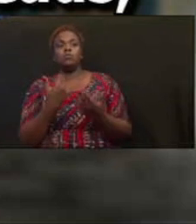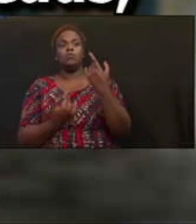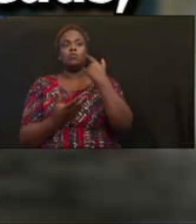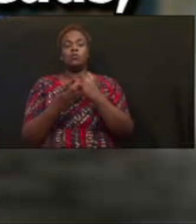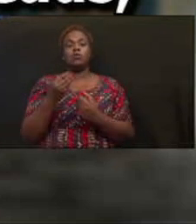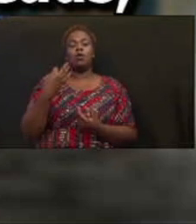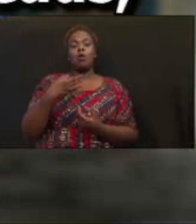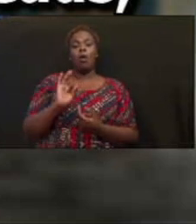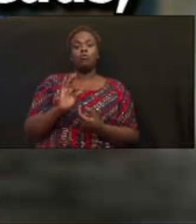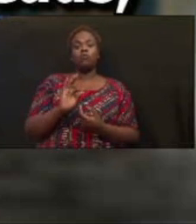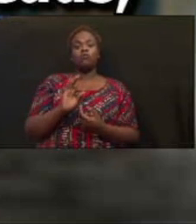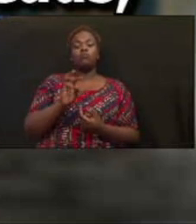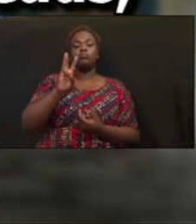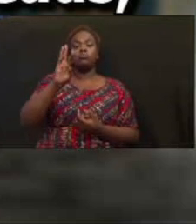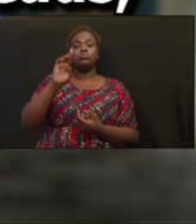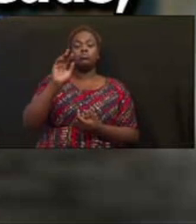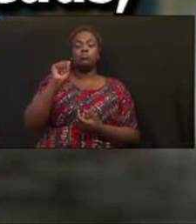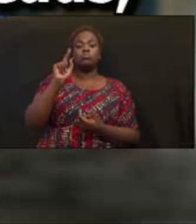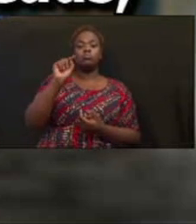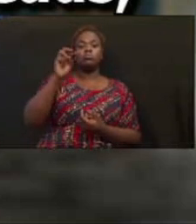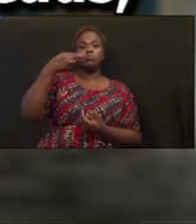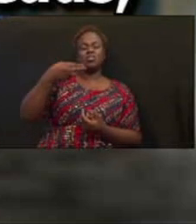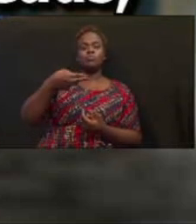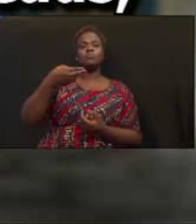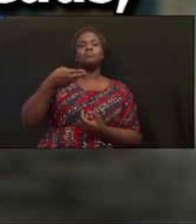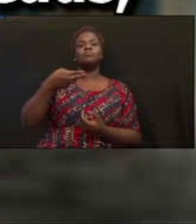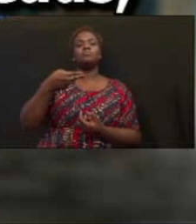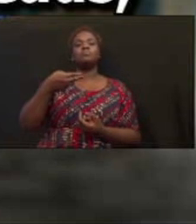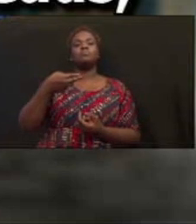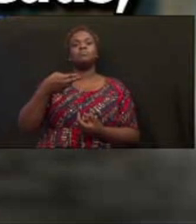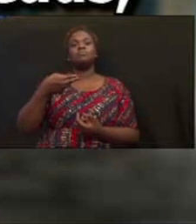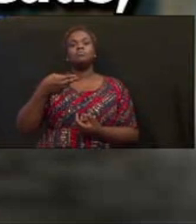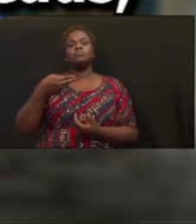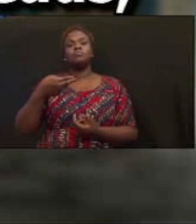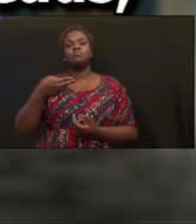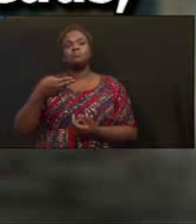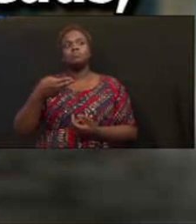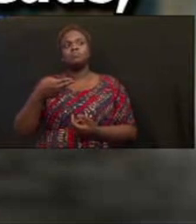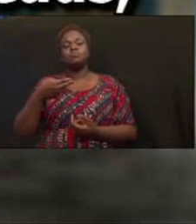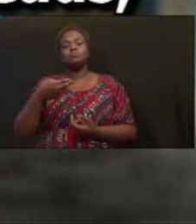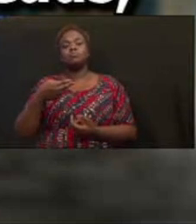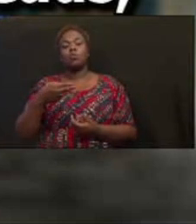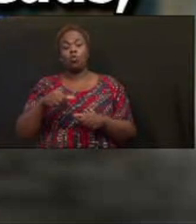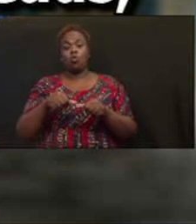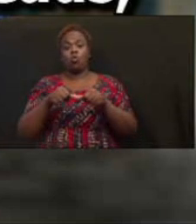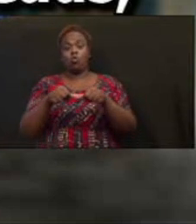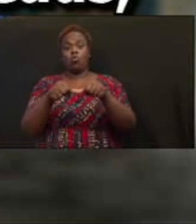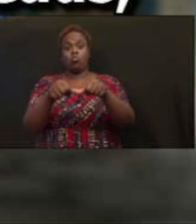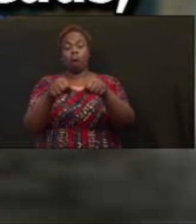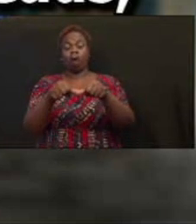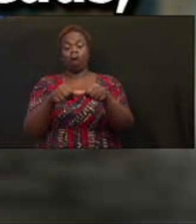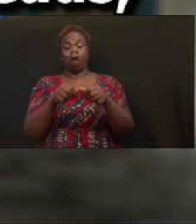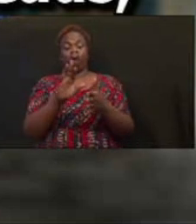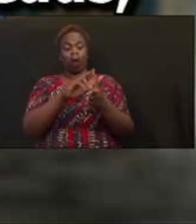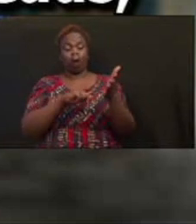wrath. Their own ways have I recompensed upon their head, saith the Lord. Listen to